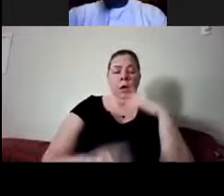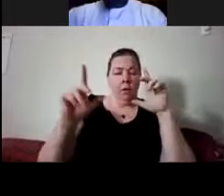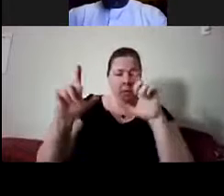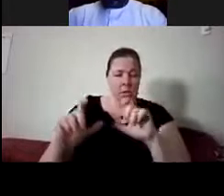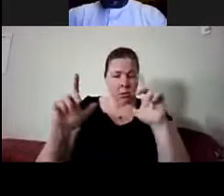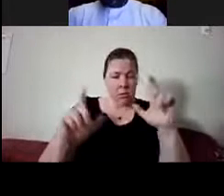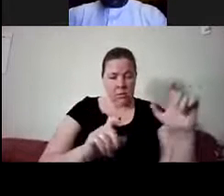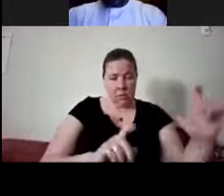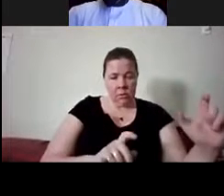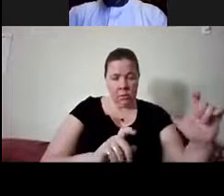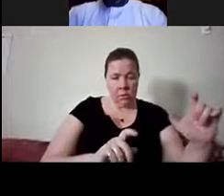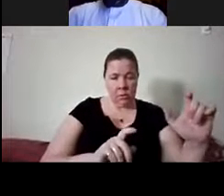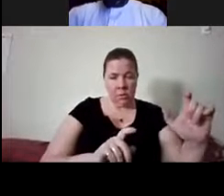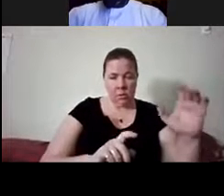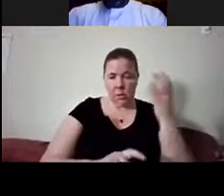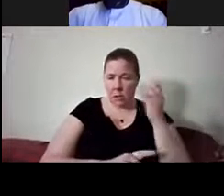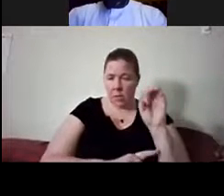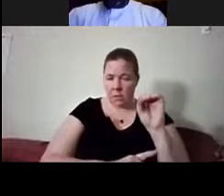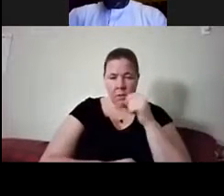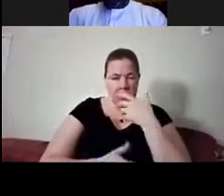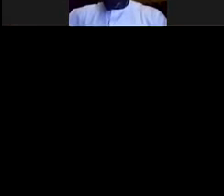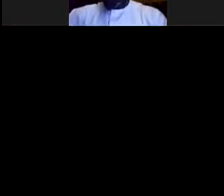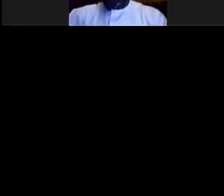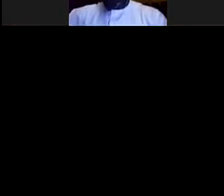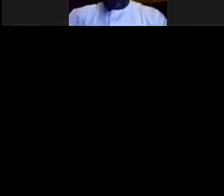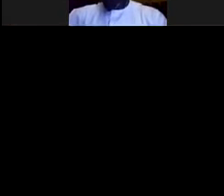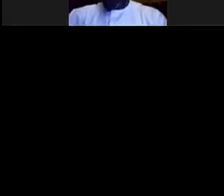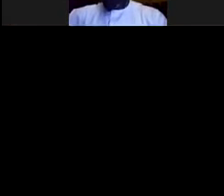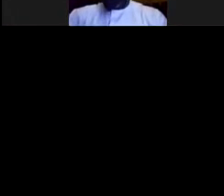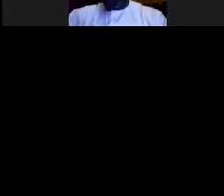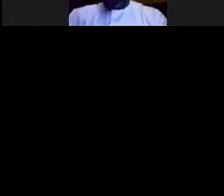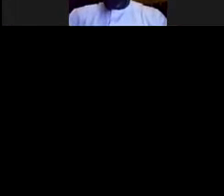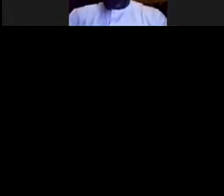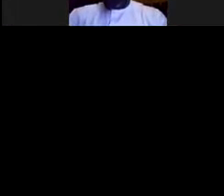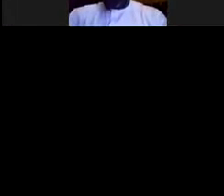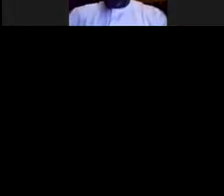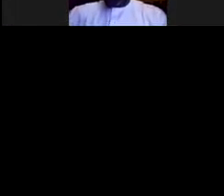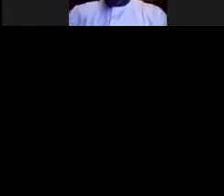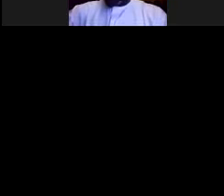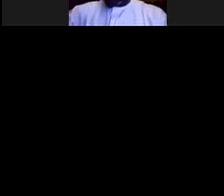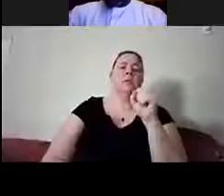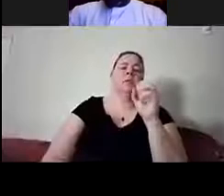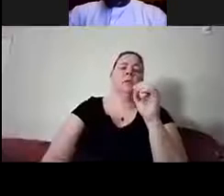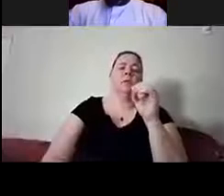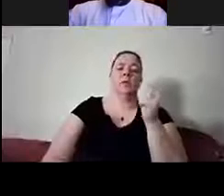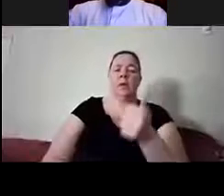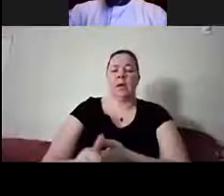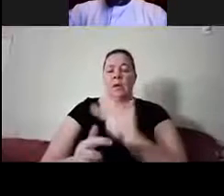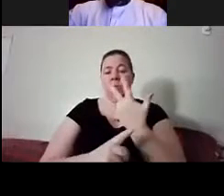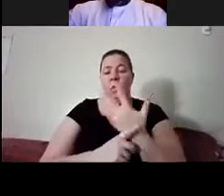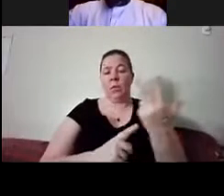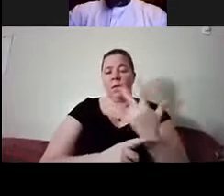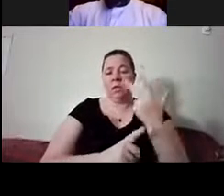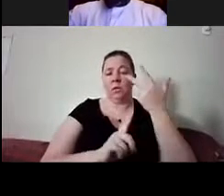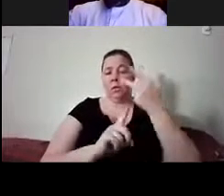The company is operating, I don't want to get too technical, but with something called sprints. Okay, agile. Okay. You know. So every 3 weeks, so we're going to start